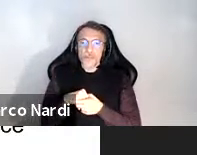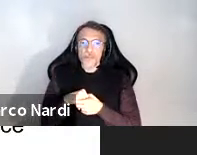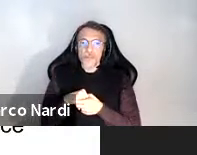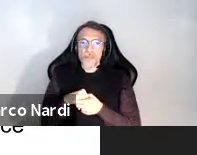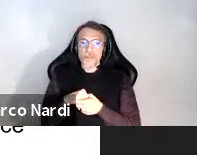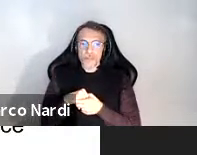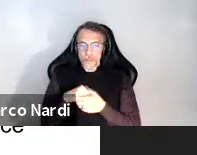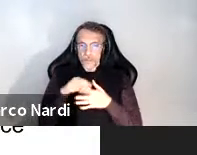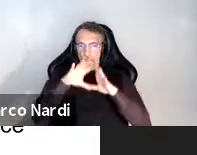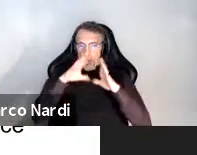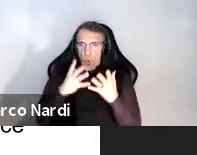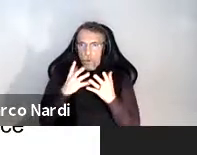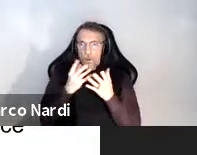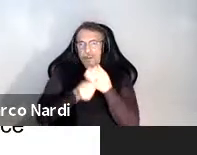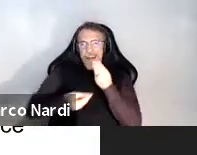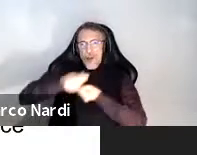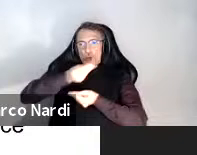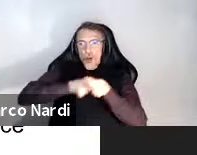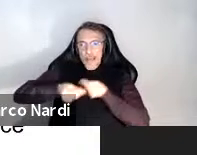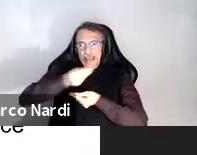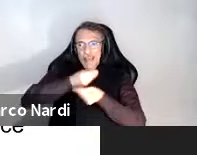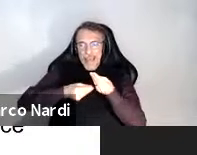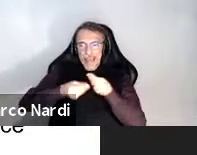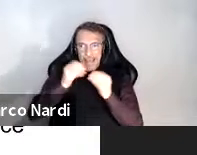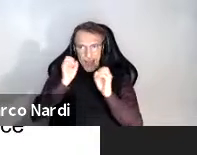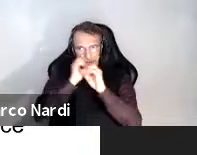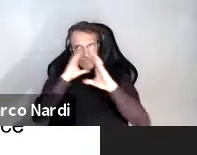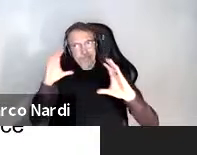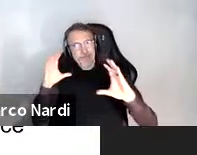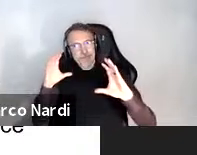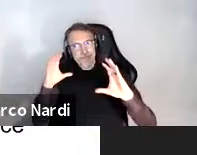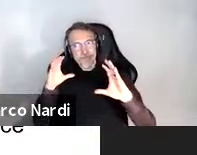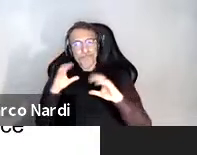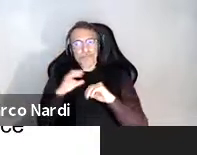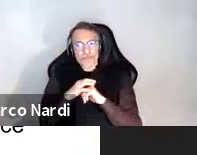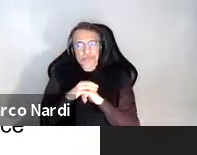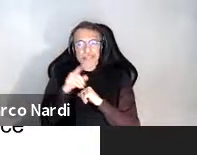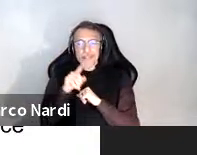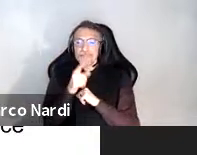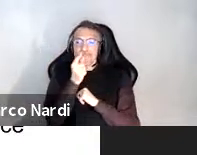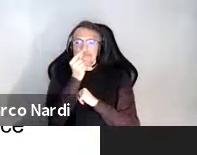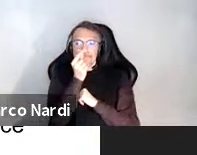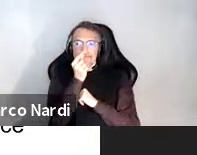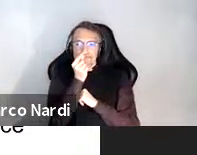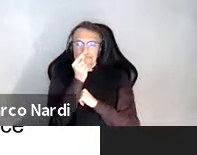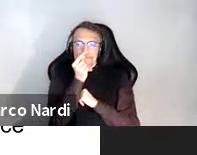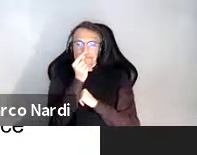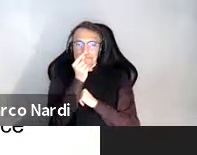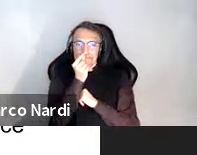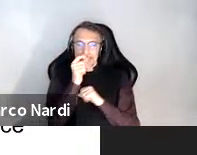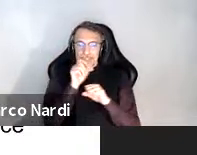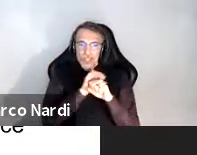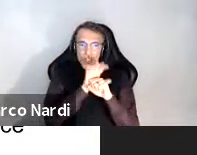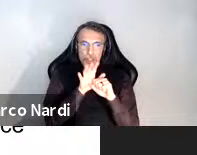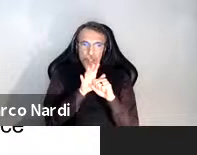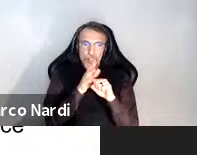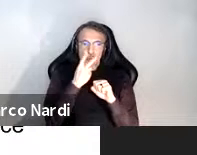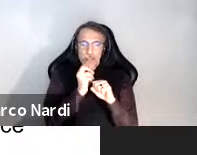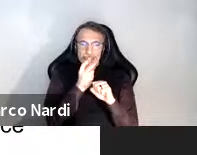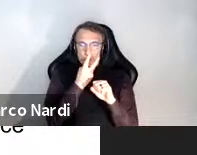World Economic Outlook, the outlook between the post COVID between